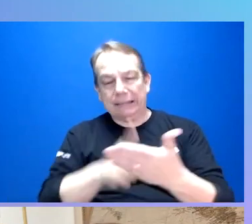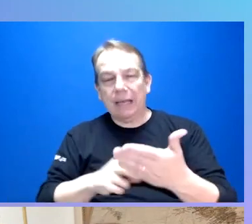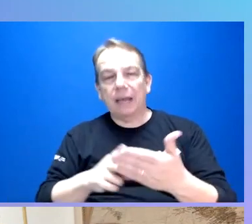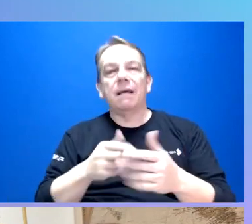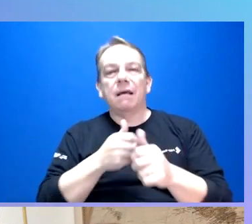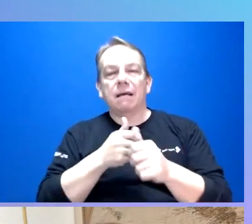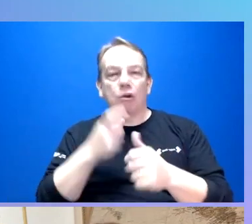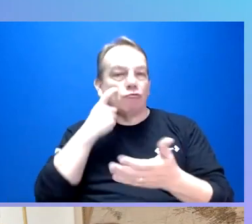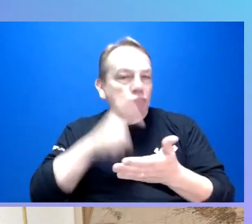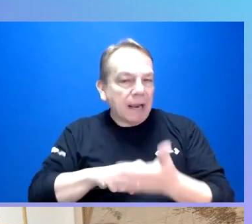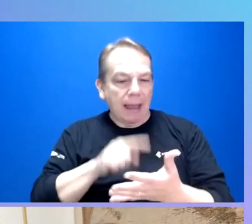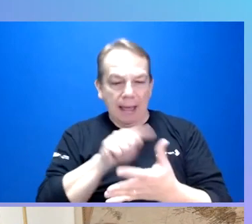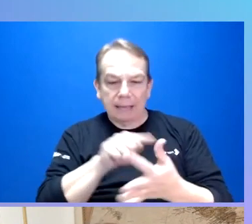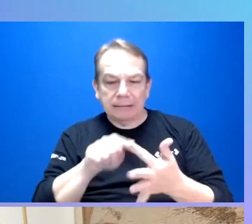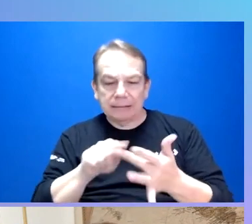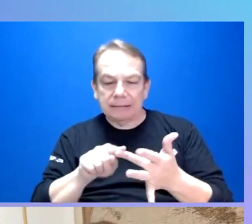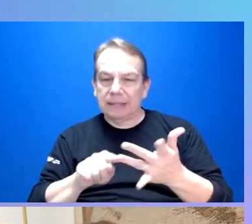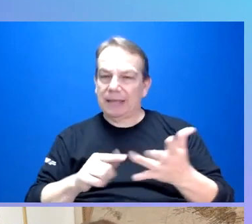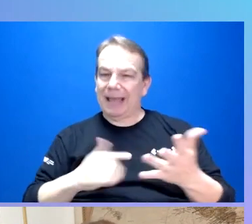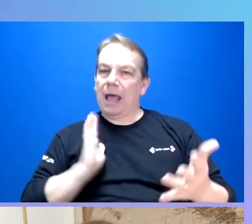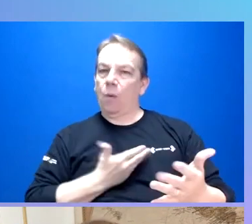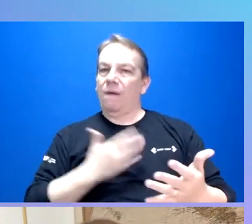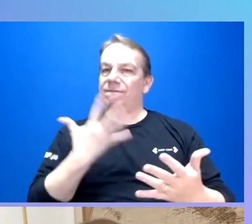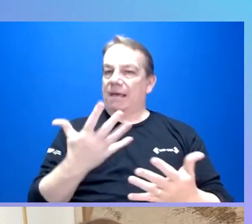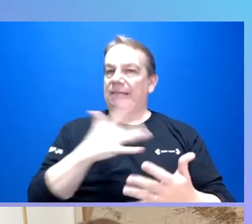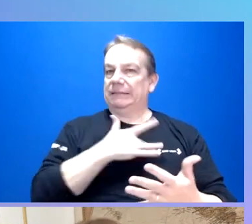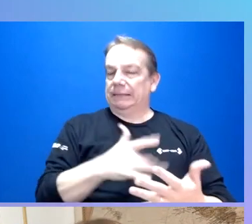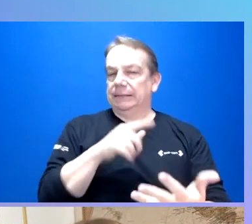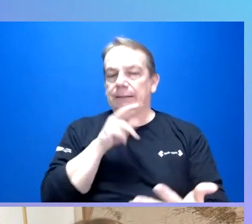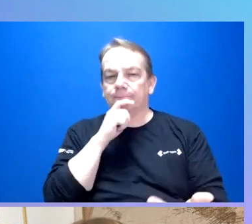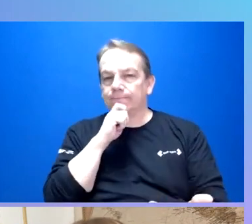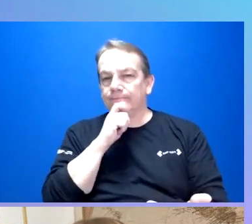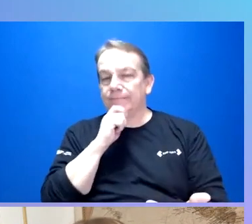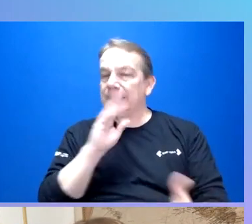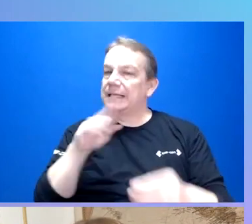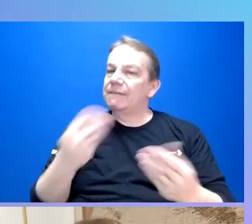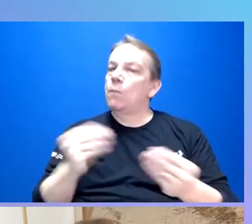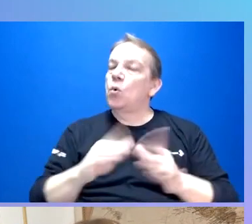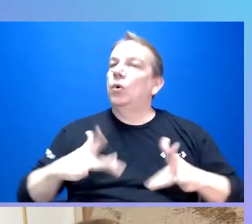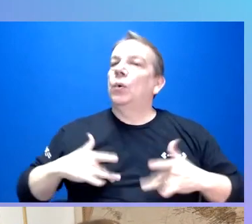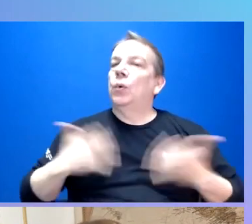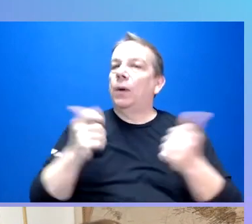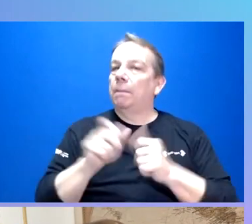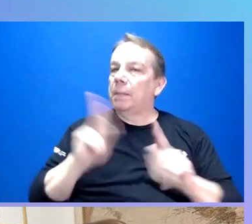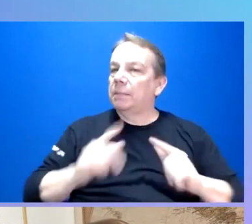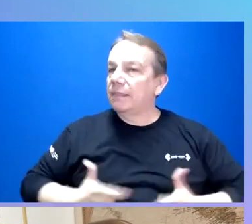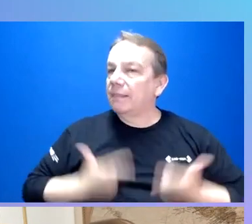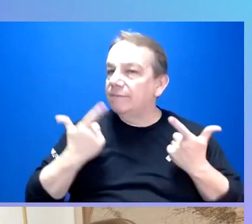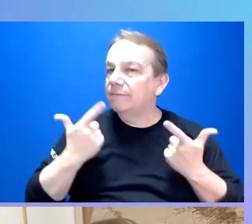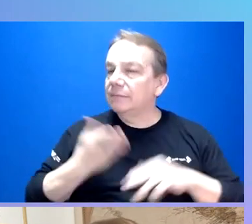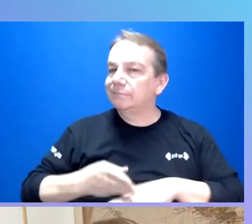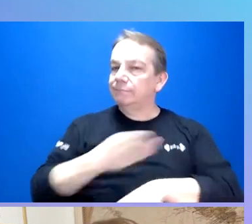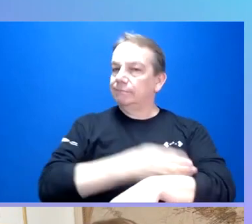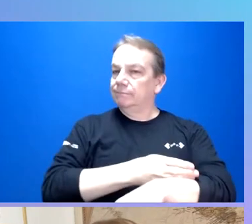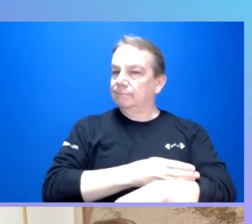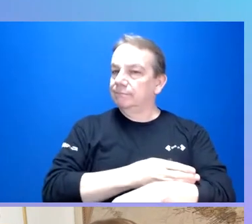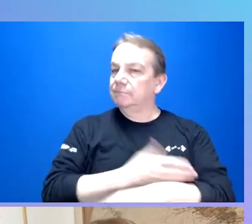create more accessible interfaces? And could it bring more joy and delight into people's lives?